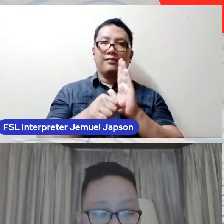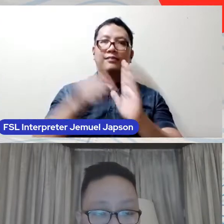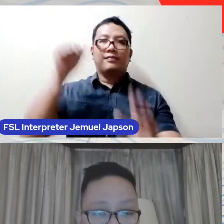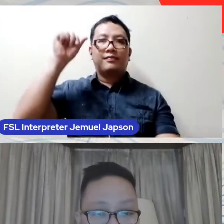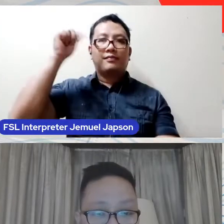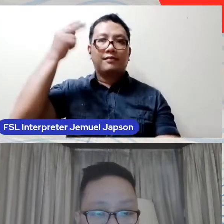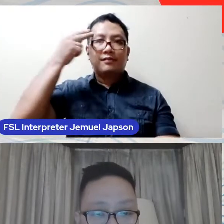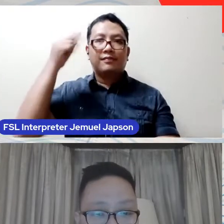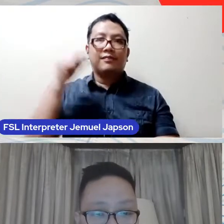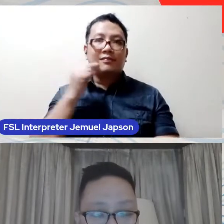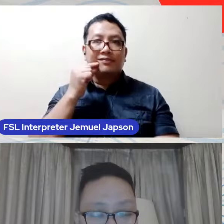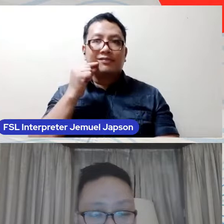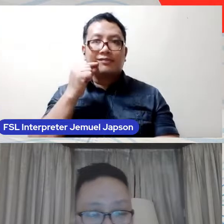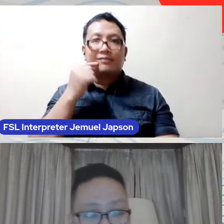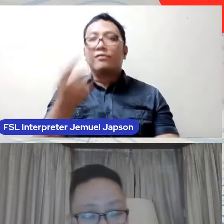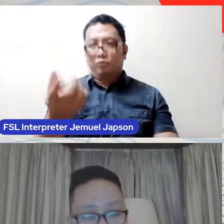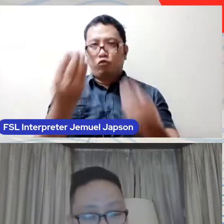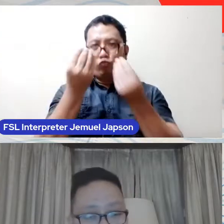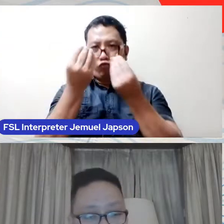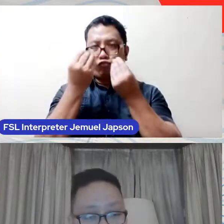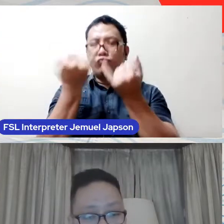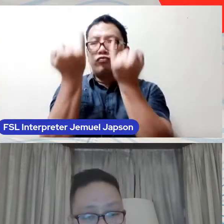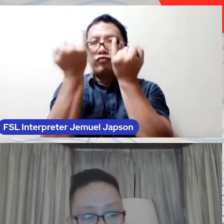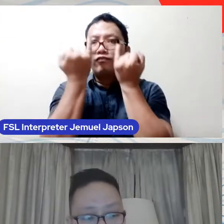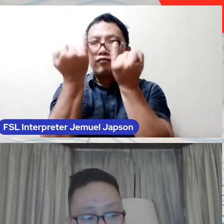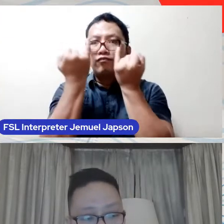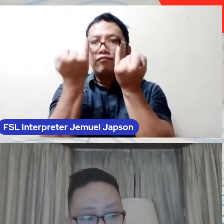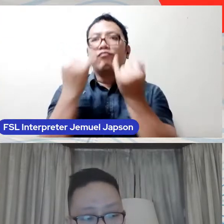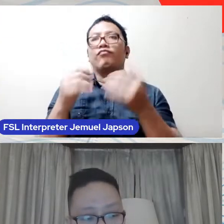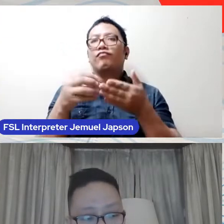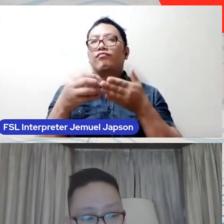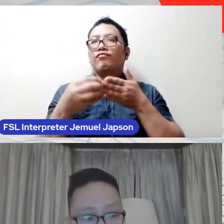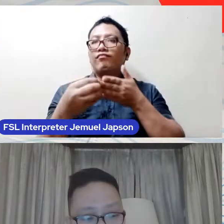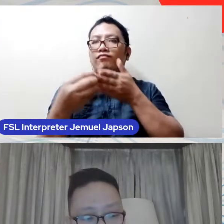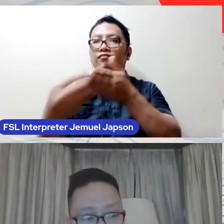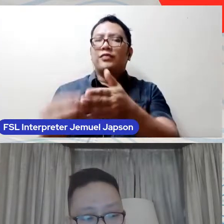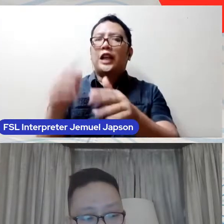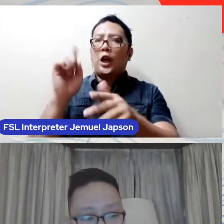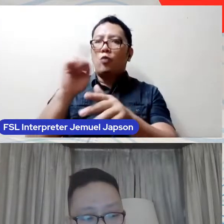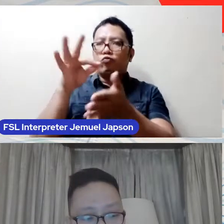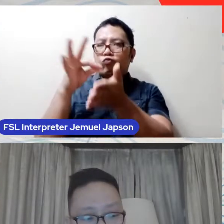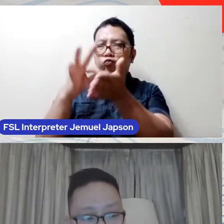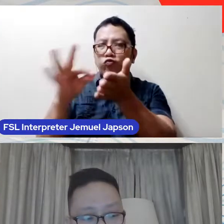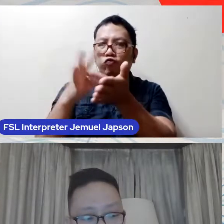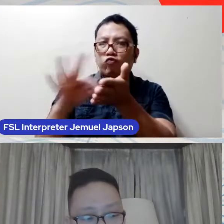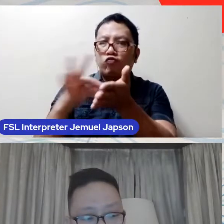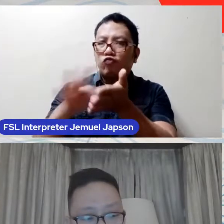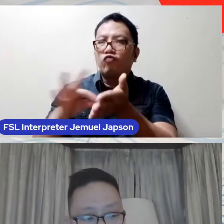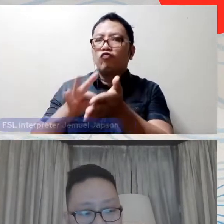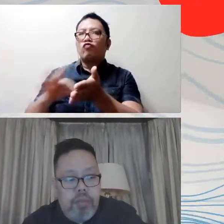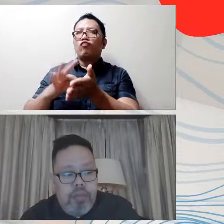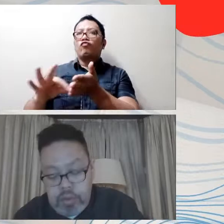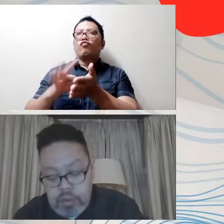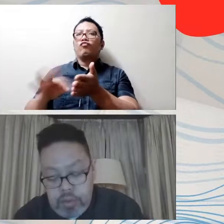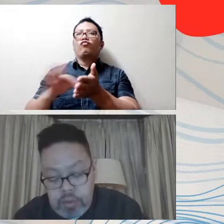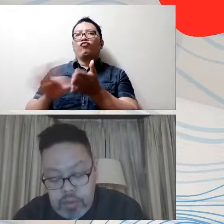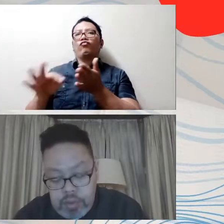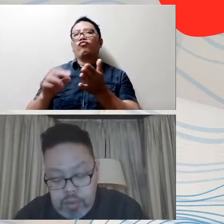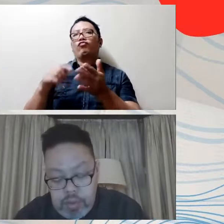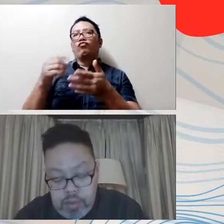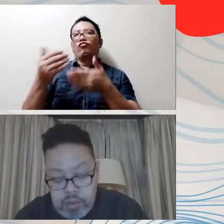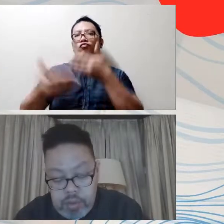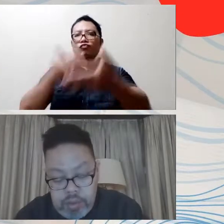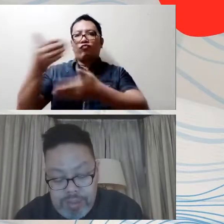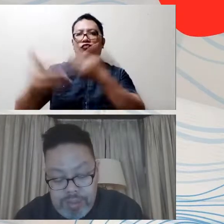can you guide us po? Can you guide the audience through the audit process of the RMA? Sige. I will try